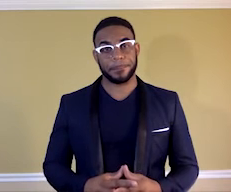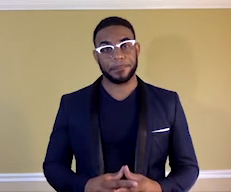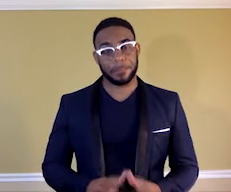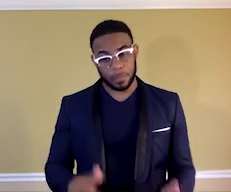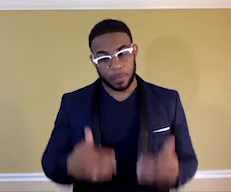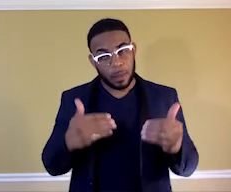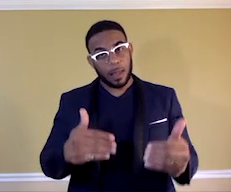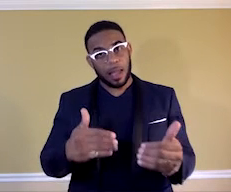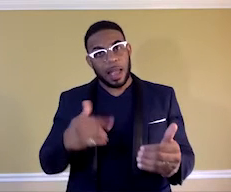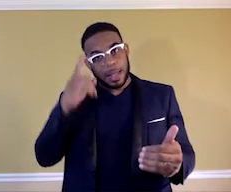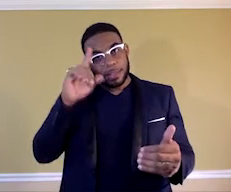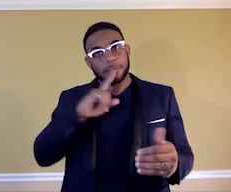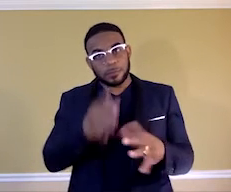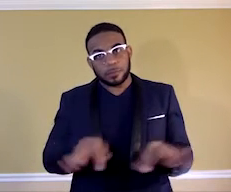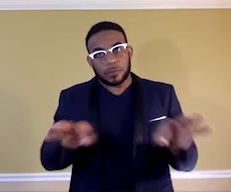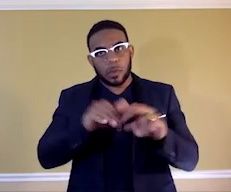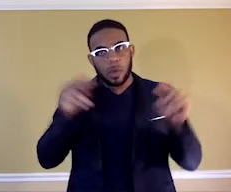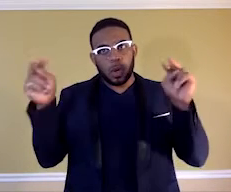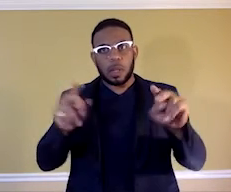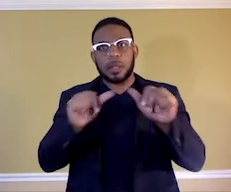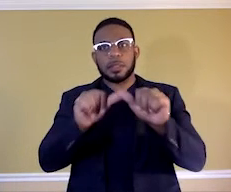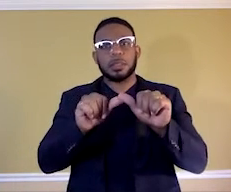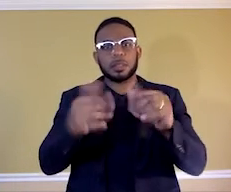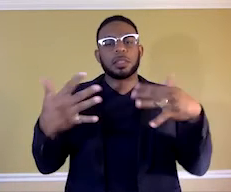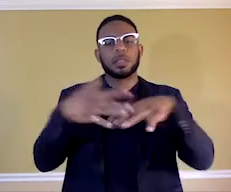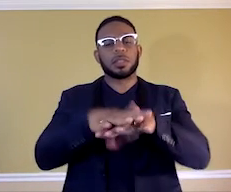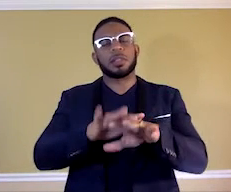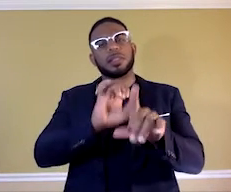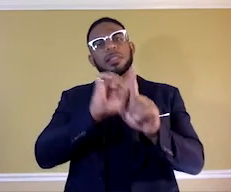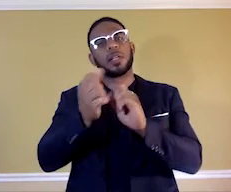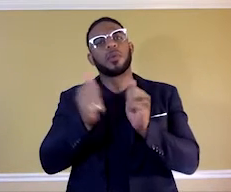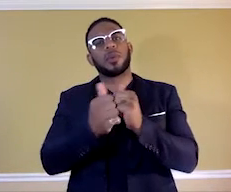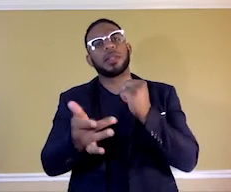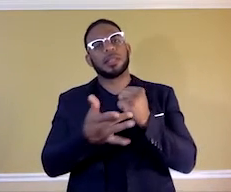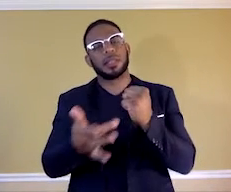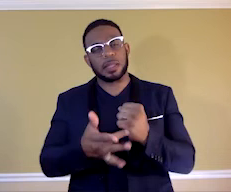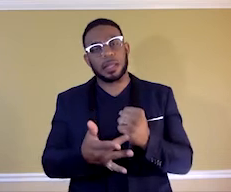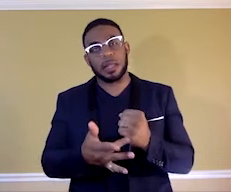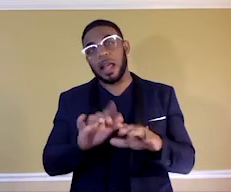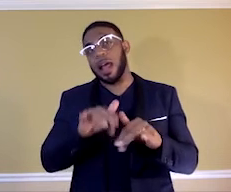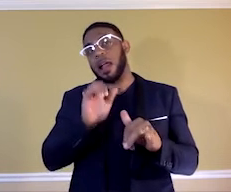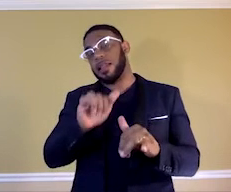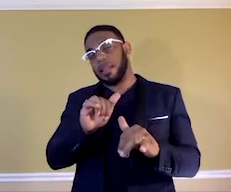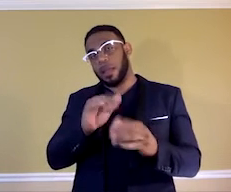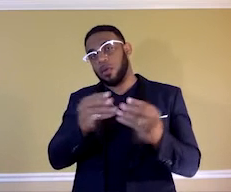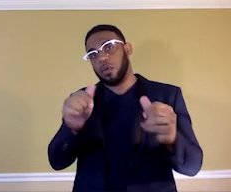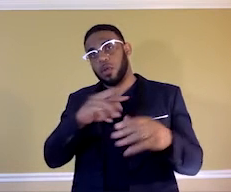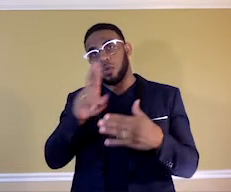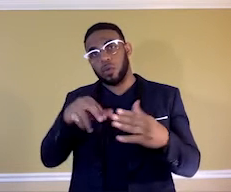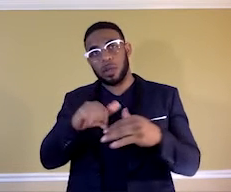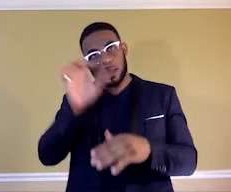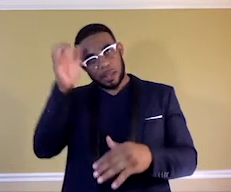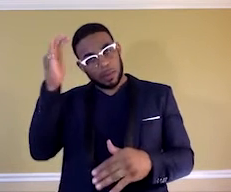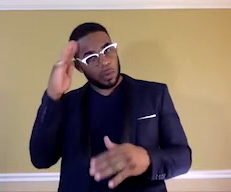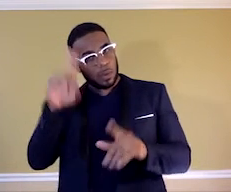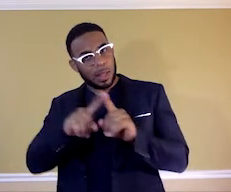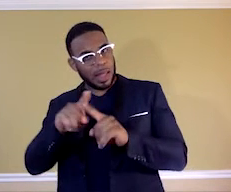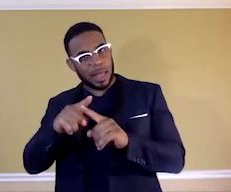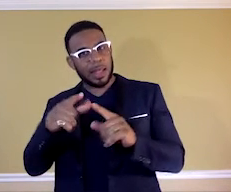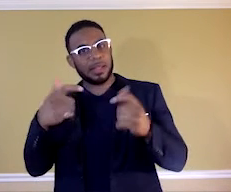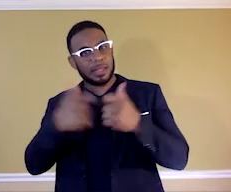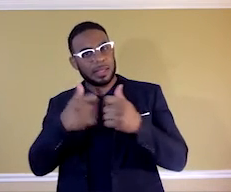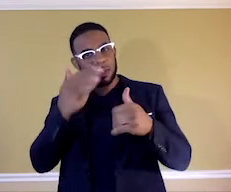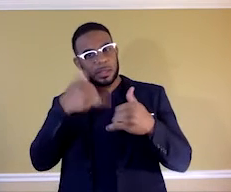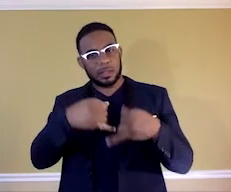Moving forward, I think it's important that we look at the continued integration of society with technology and how that's resulted in this concept known as the digital